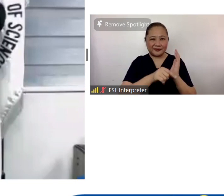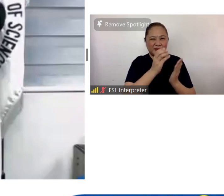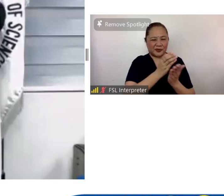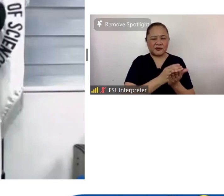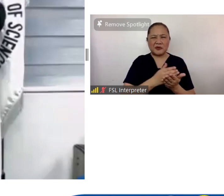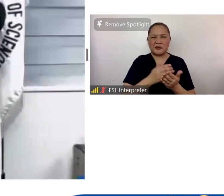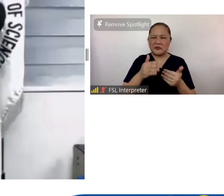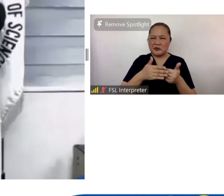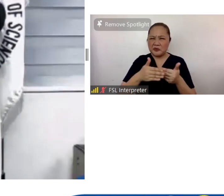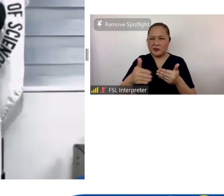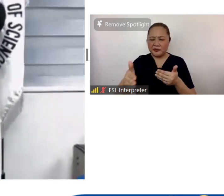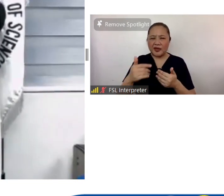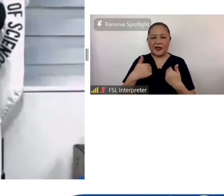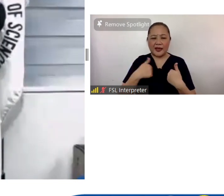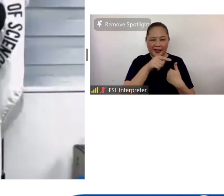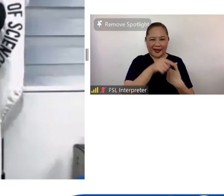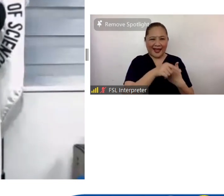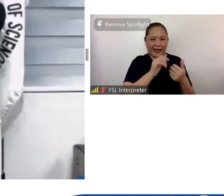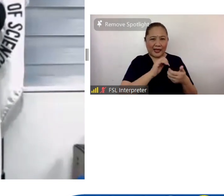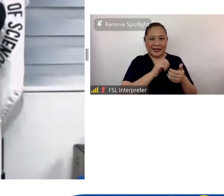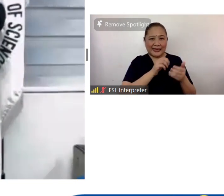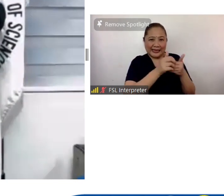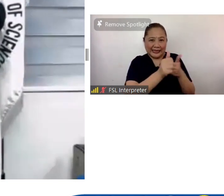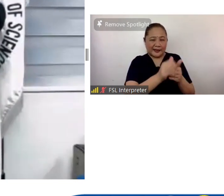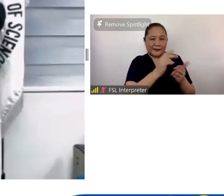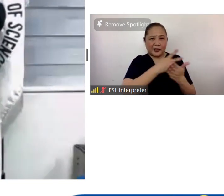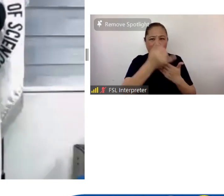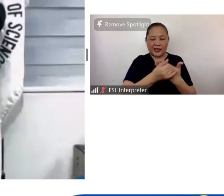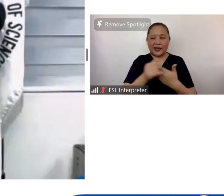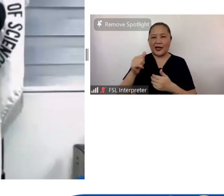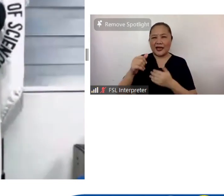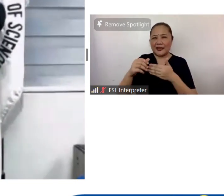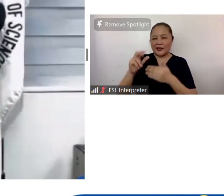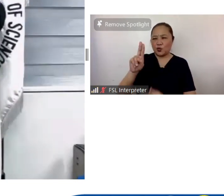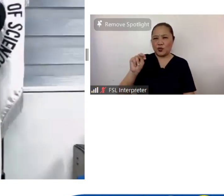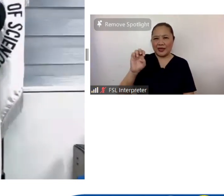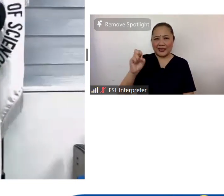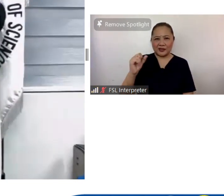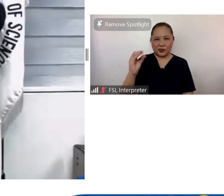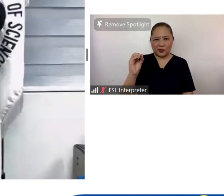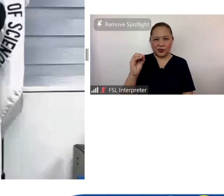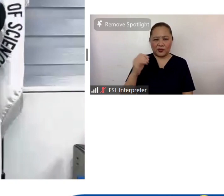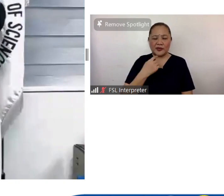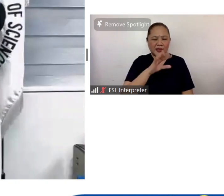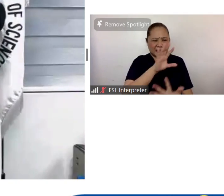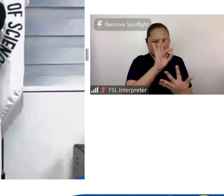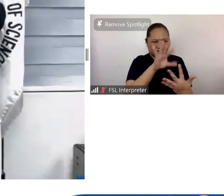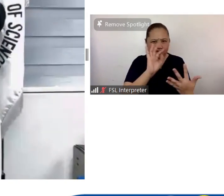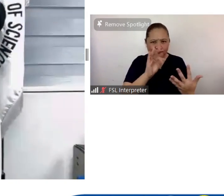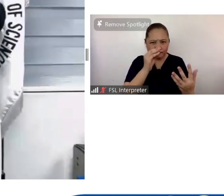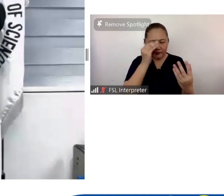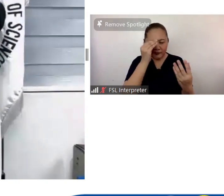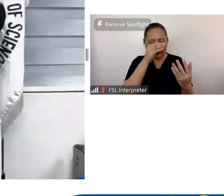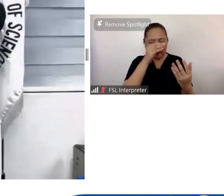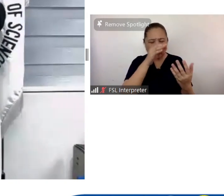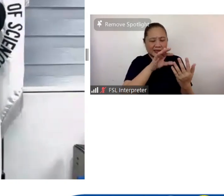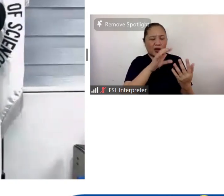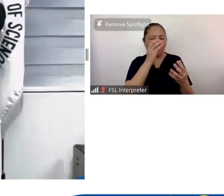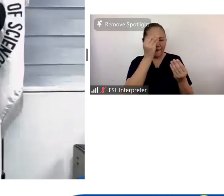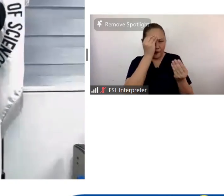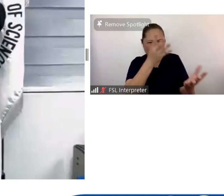I co-led a project supported by UNESCO called Selective Dissemination of Information. In this case, it